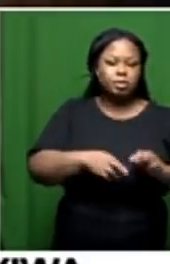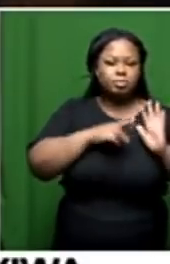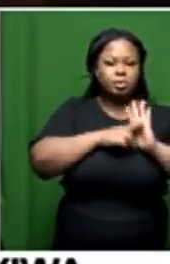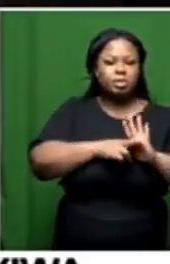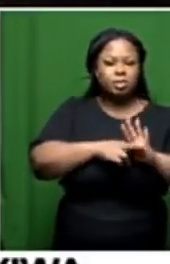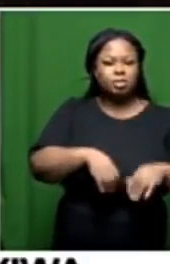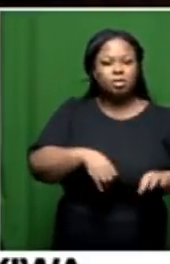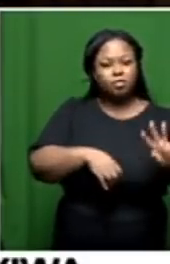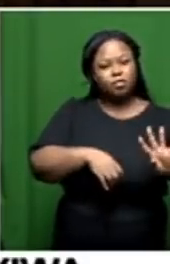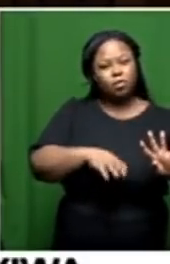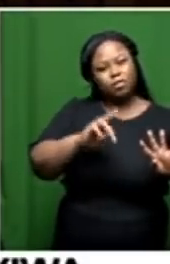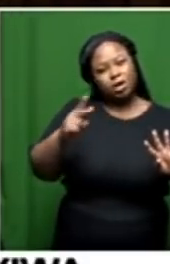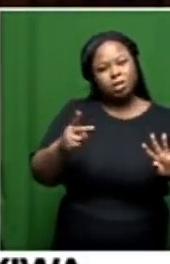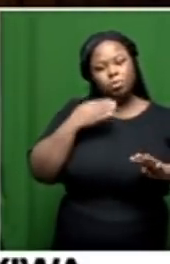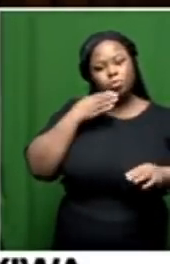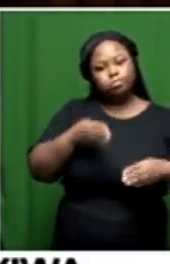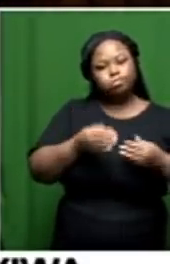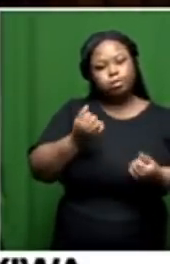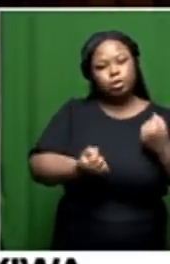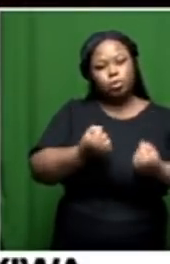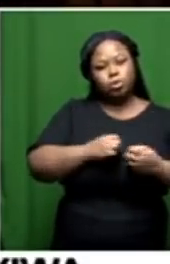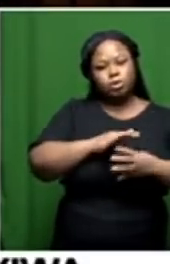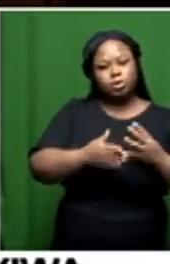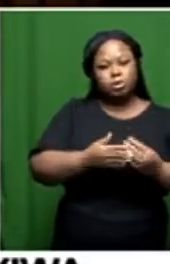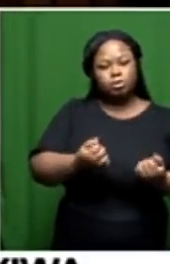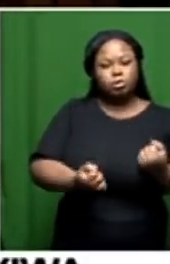Teffo represents 4 of the accused in the Meyiwa trial.